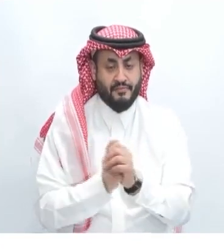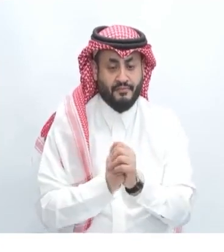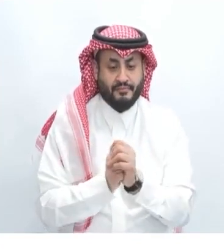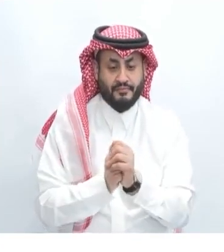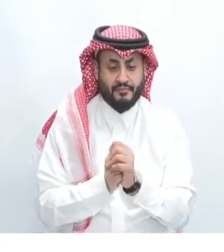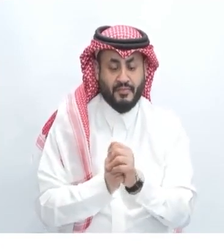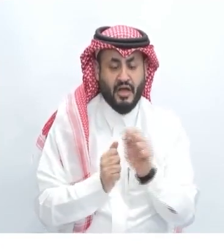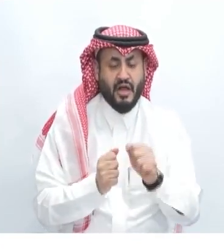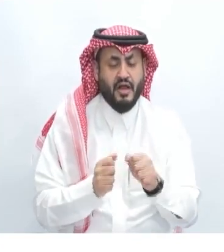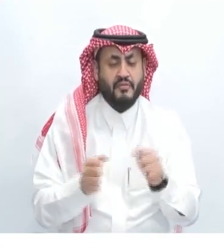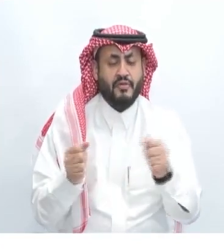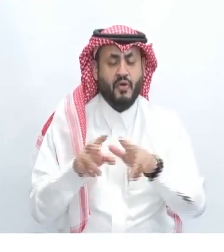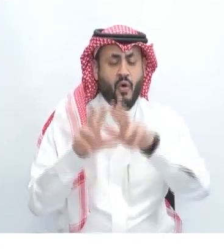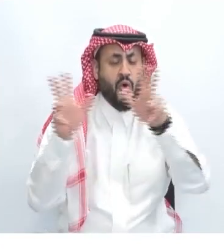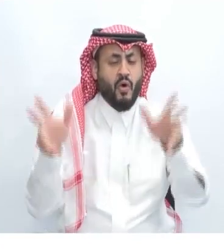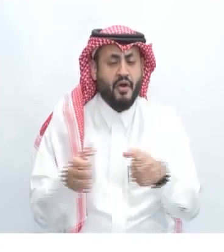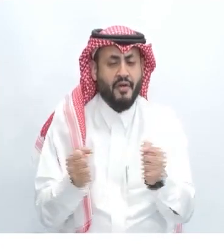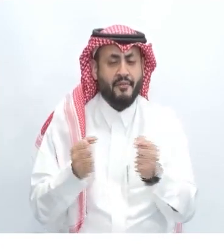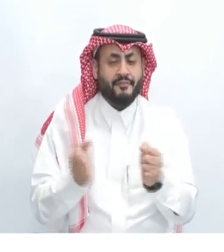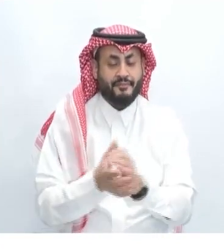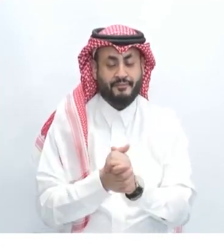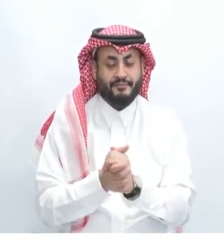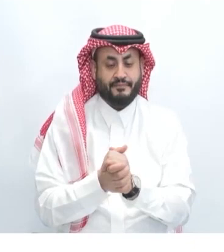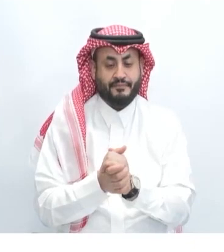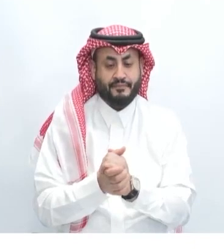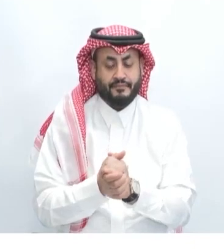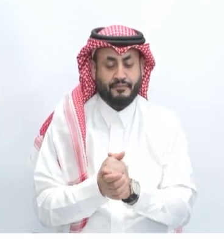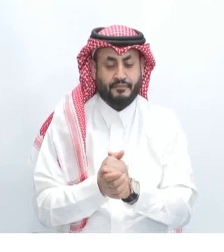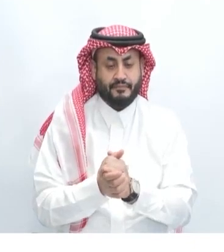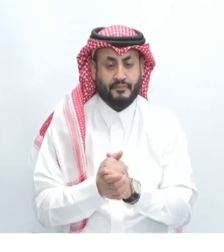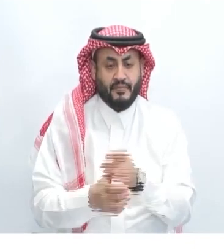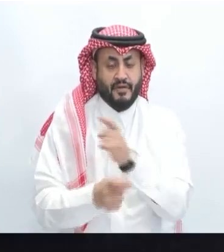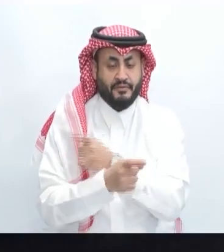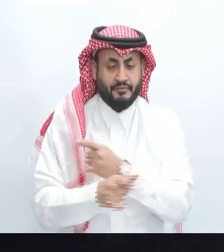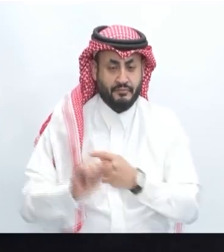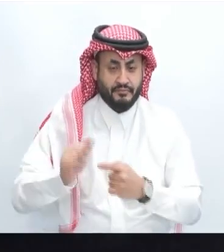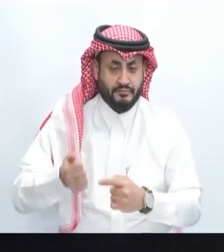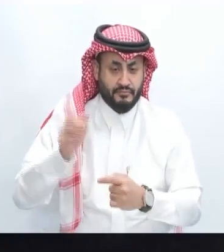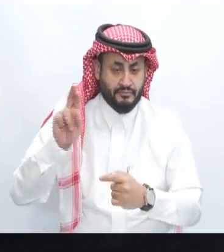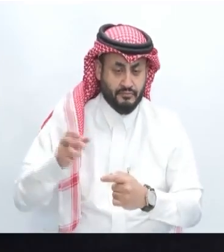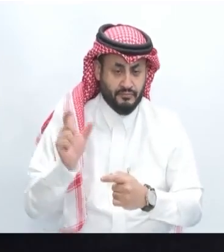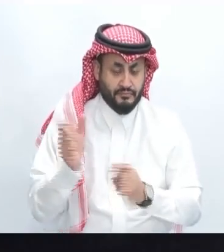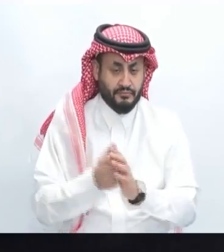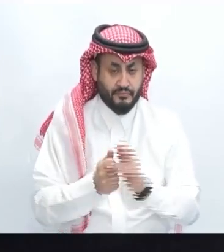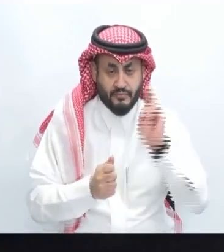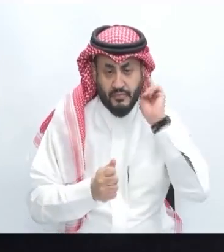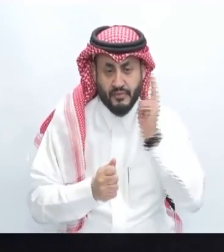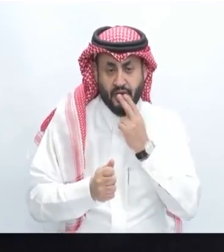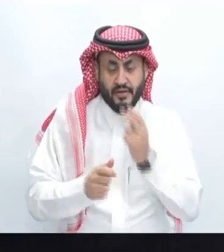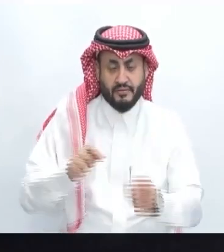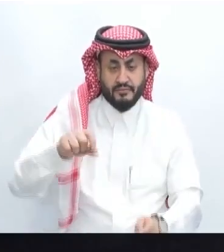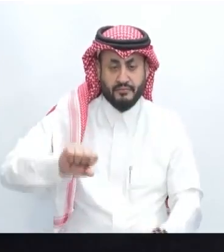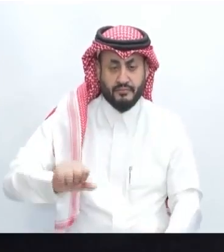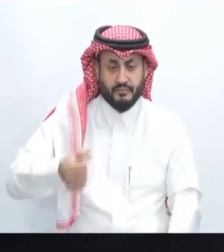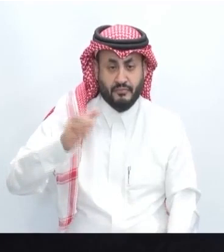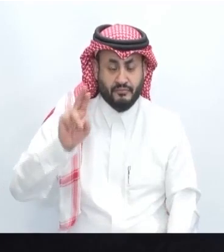we're going to evaluate and review the whole unit. This lesson will be presented by me, teacher Mazen Harbi, and the sign